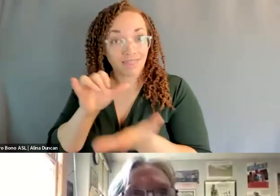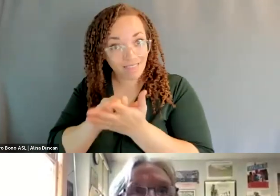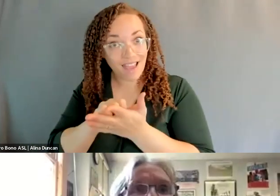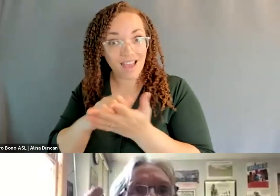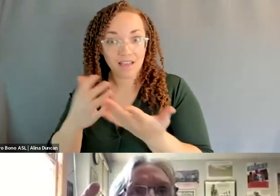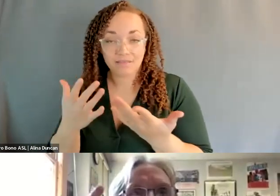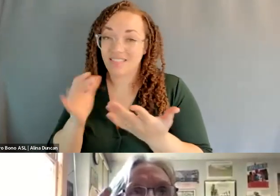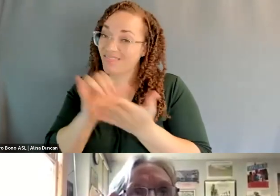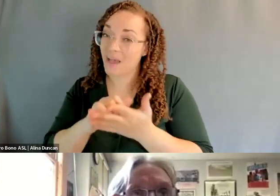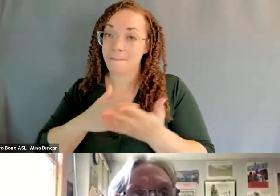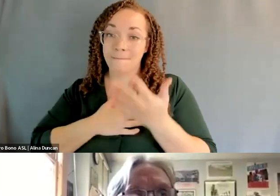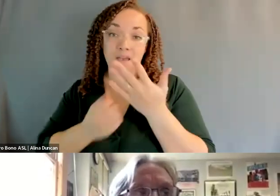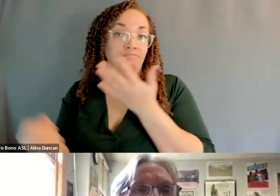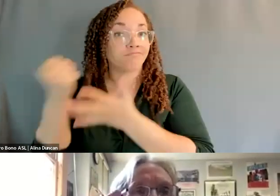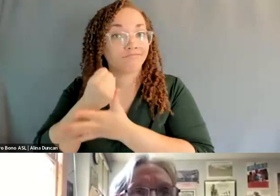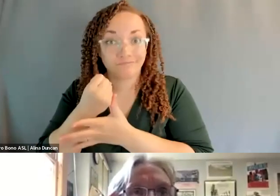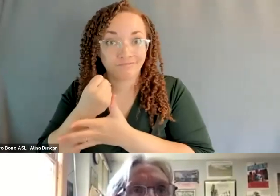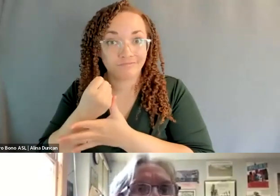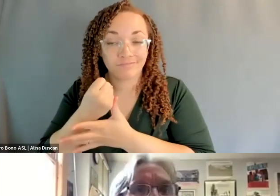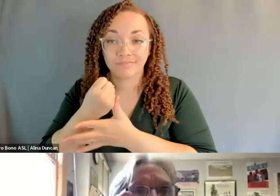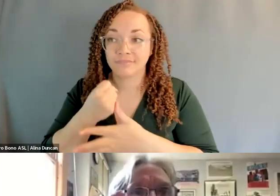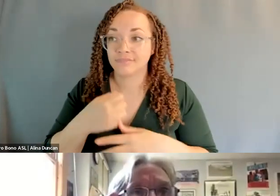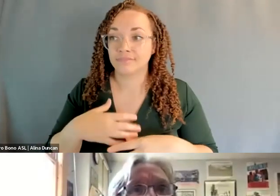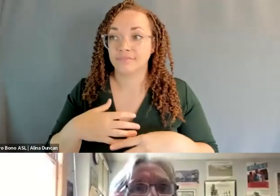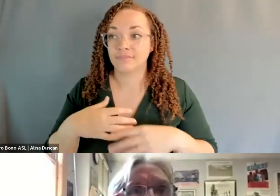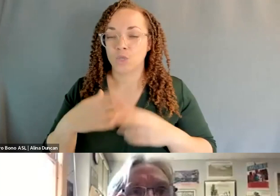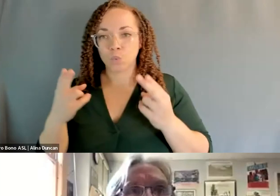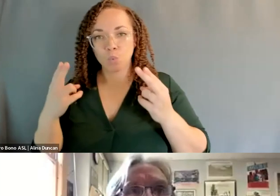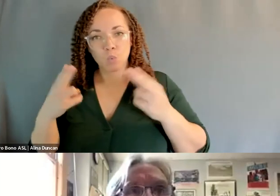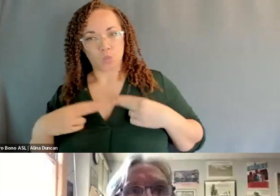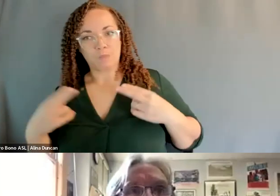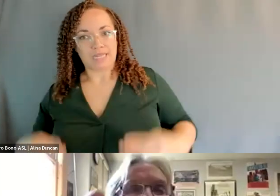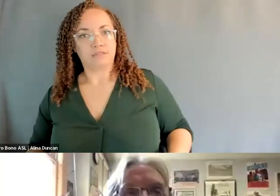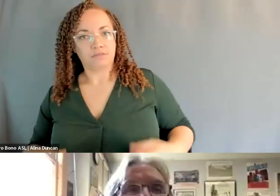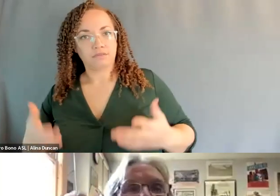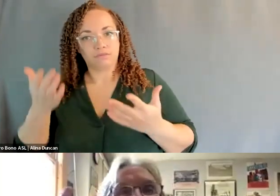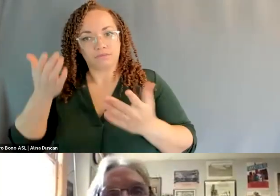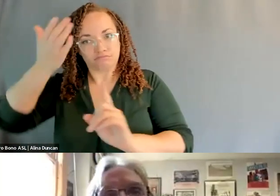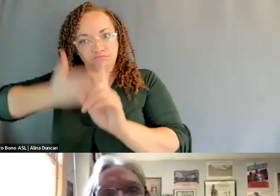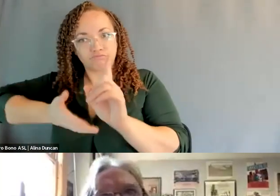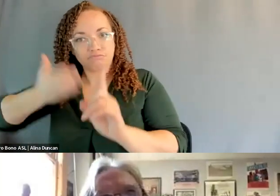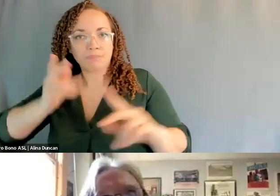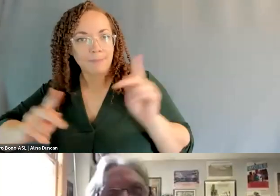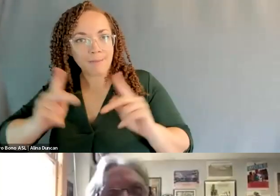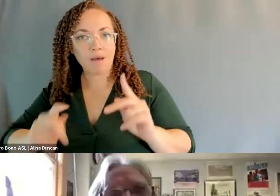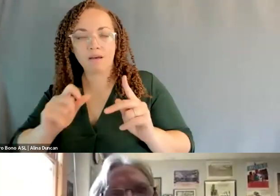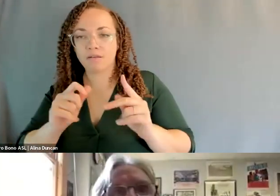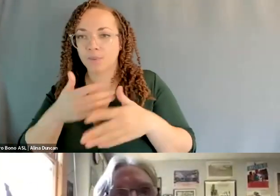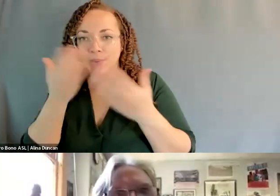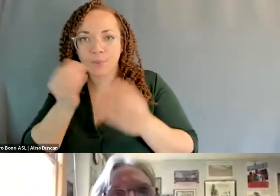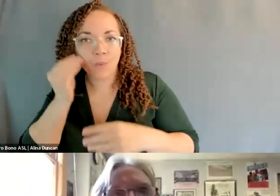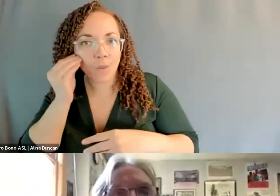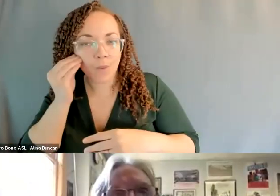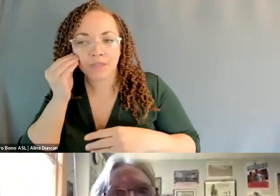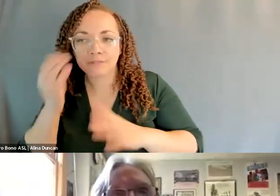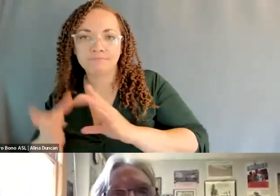my plate for connecting the humanity of people that are unhoused with the historical